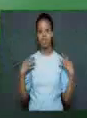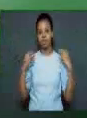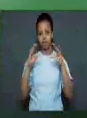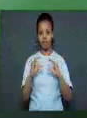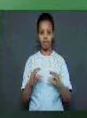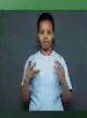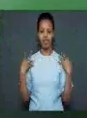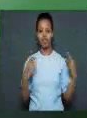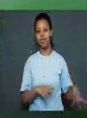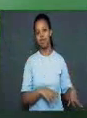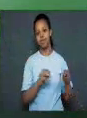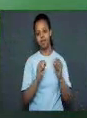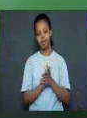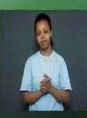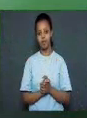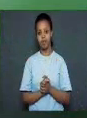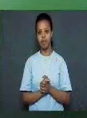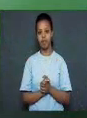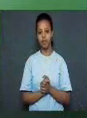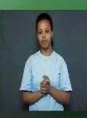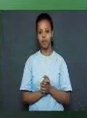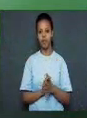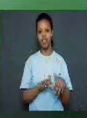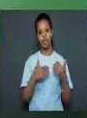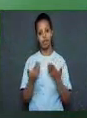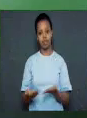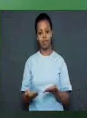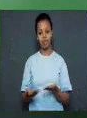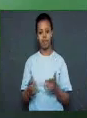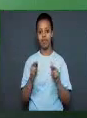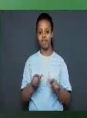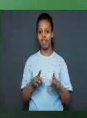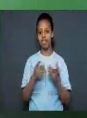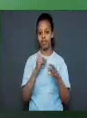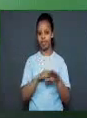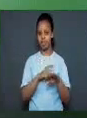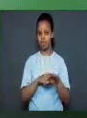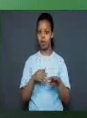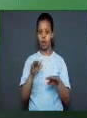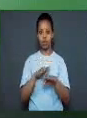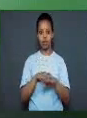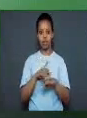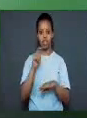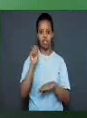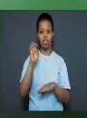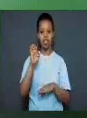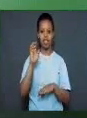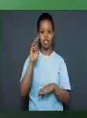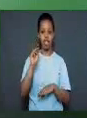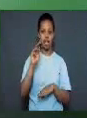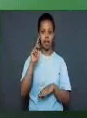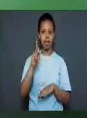Hello, teacher. Hello, students. Welcome to today's lesson on